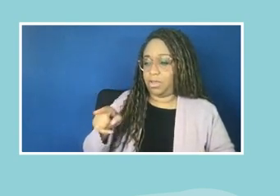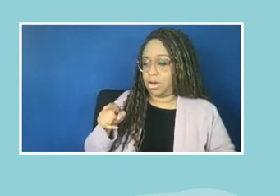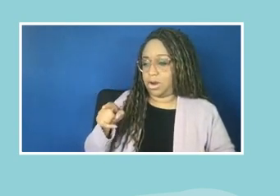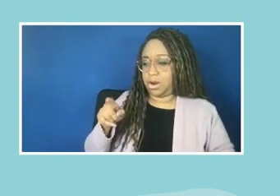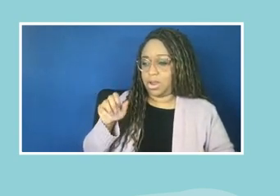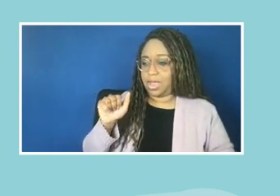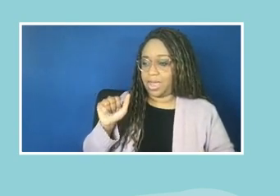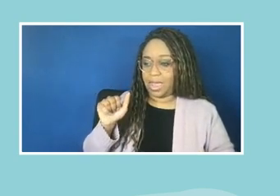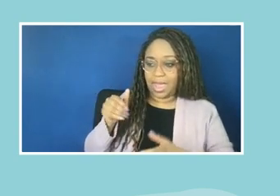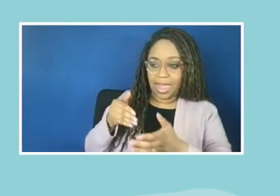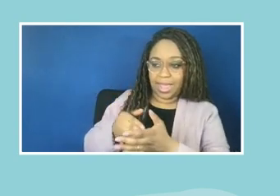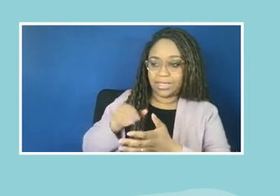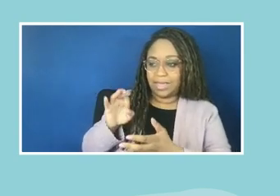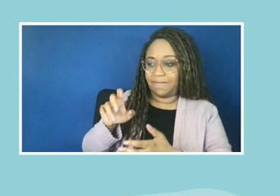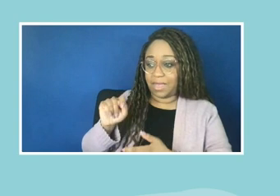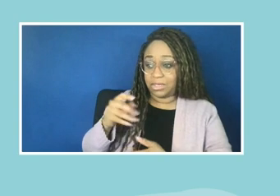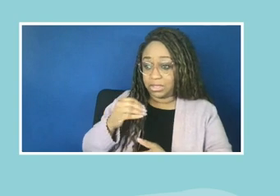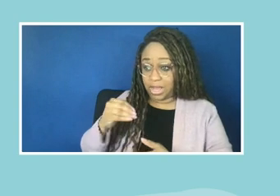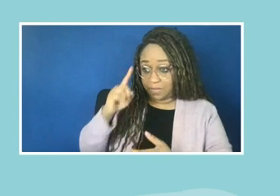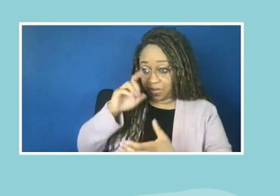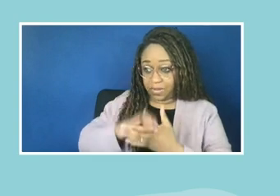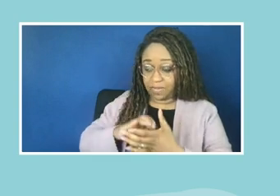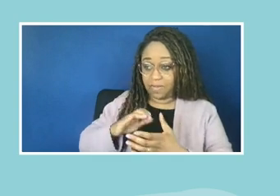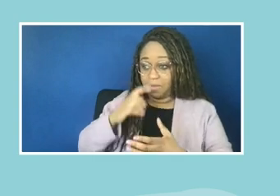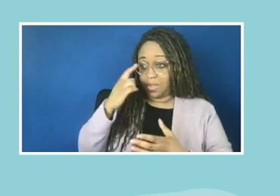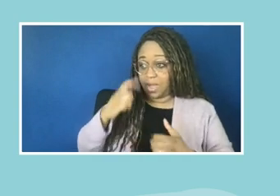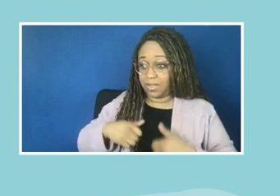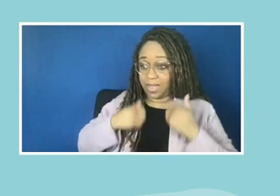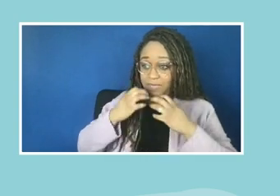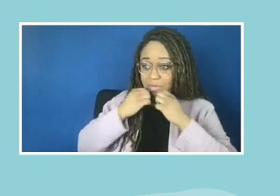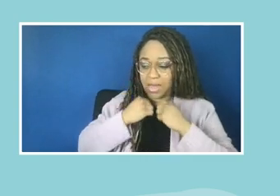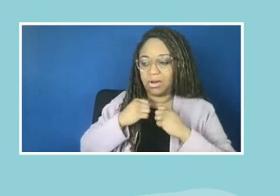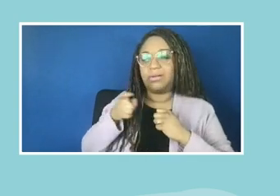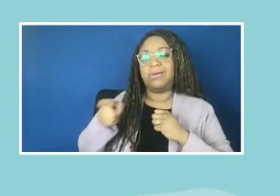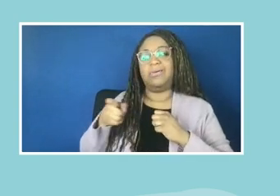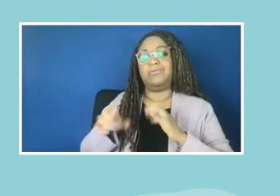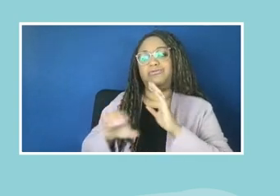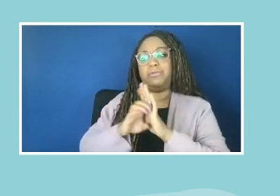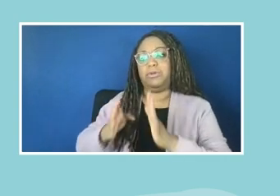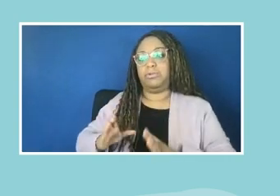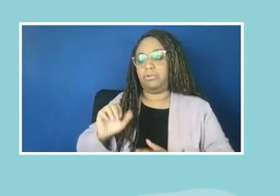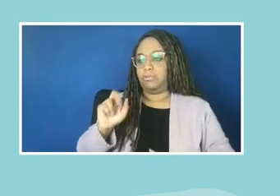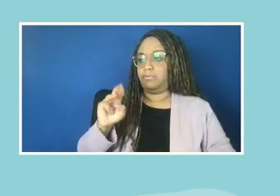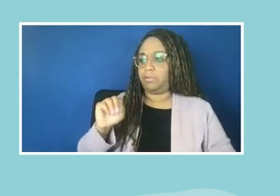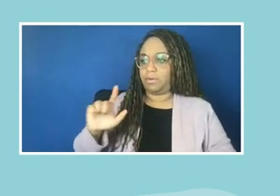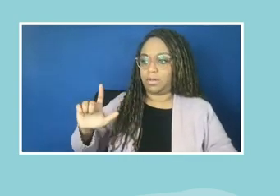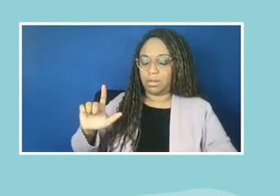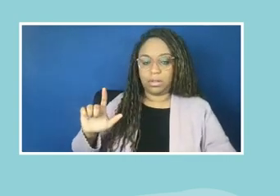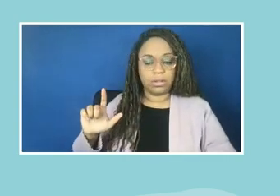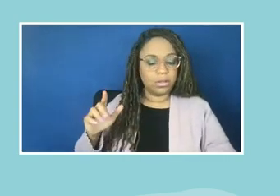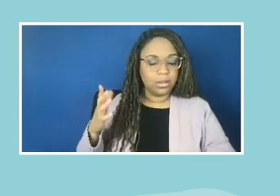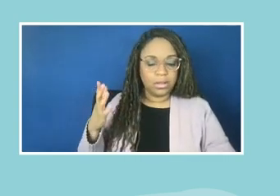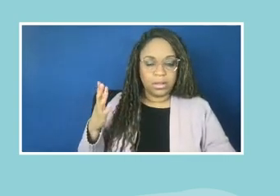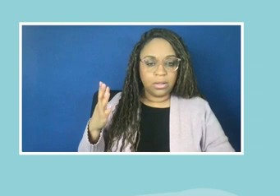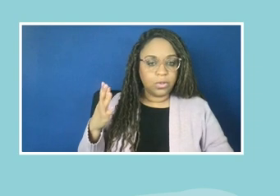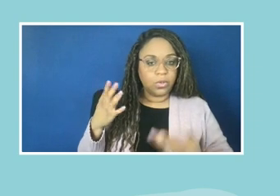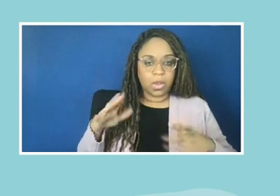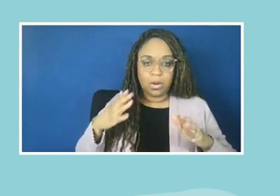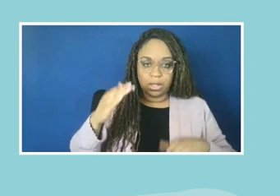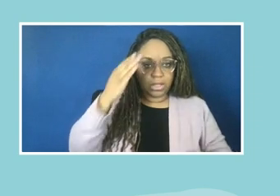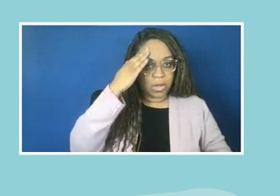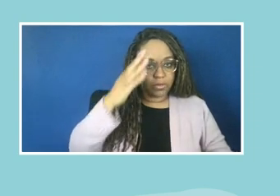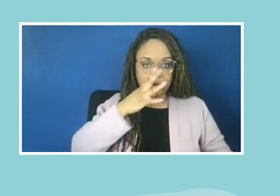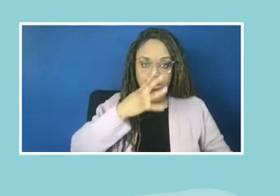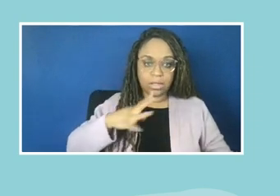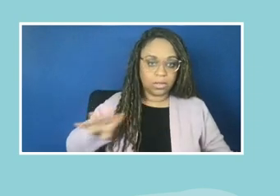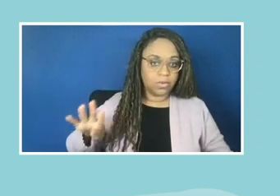that Black Lives Matter. You already know right then and there to ignore all of that rhetoric. You just got to keep pushing and you got to